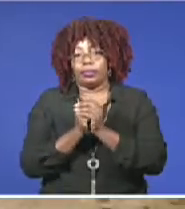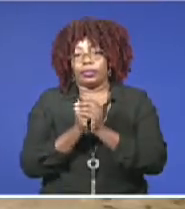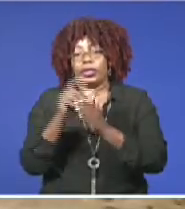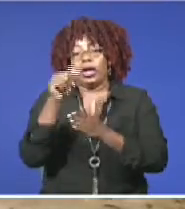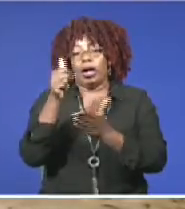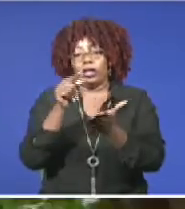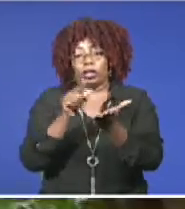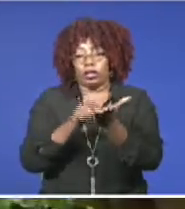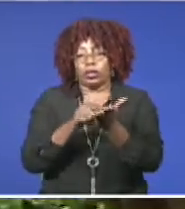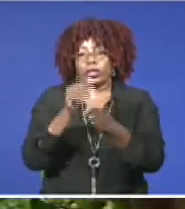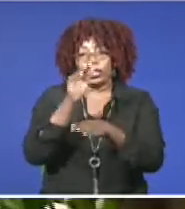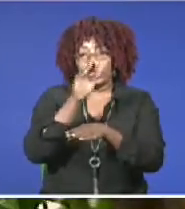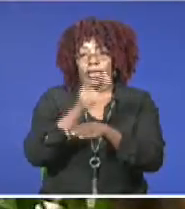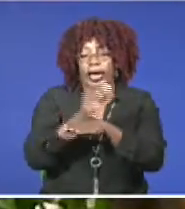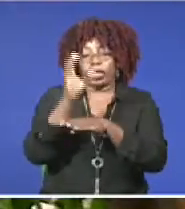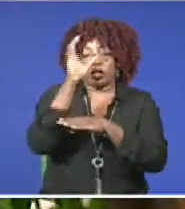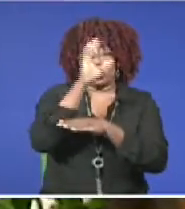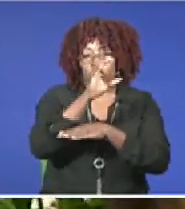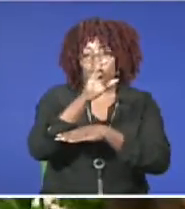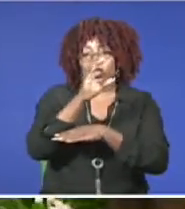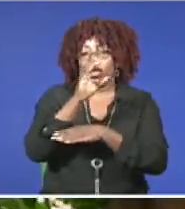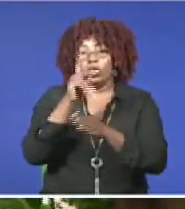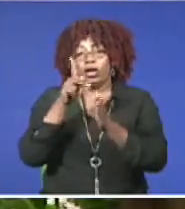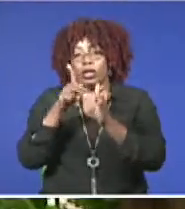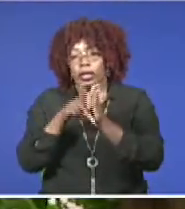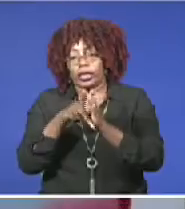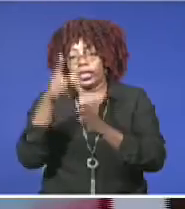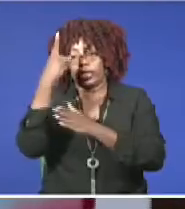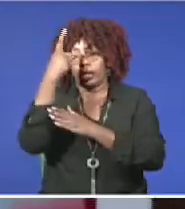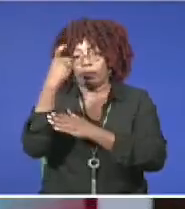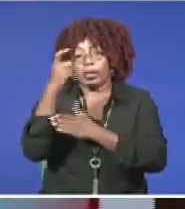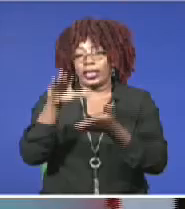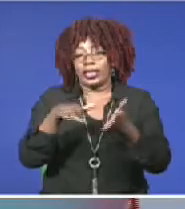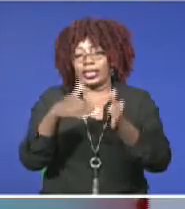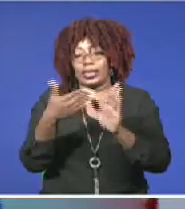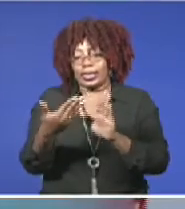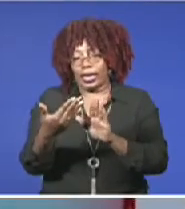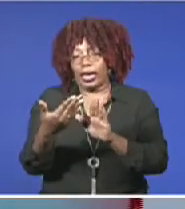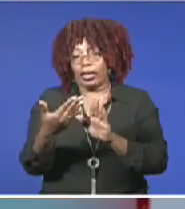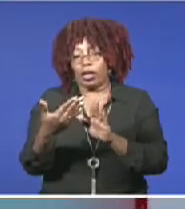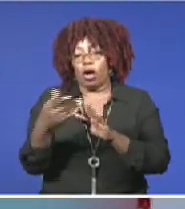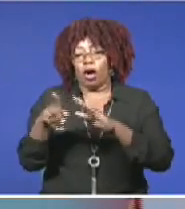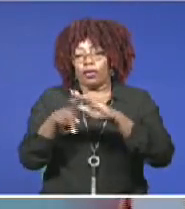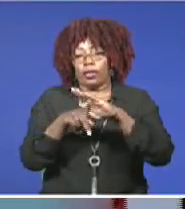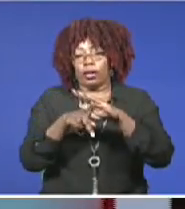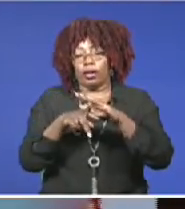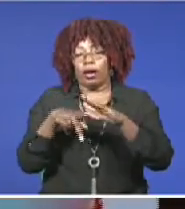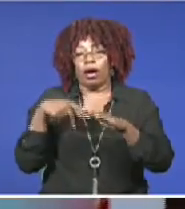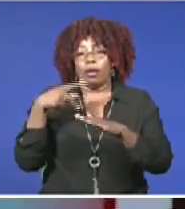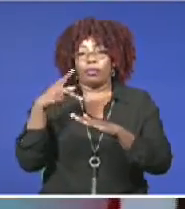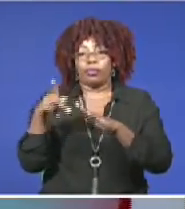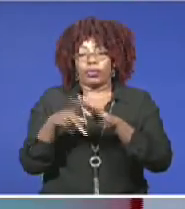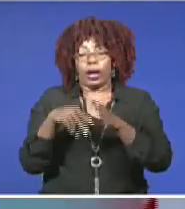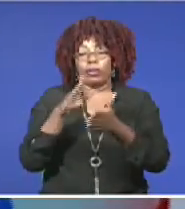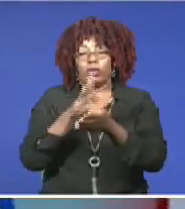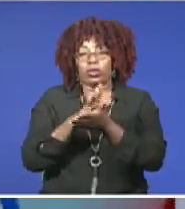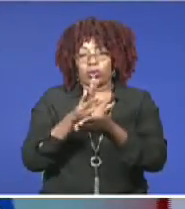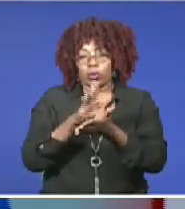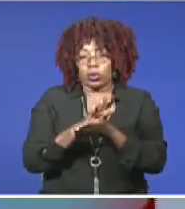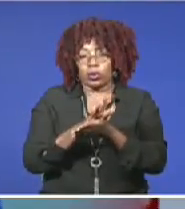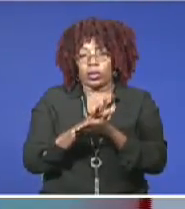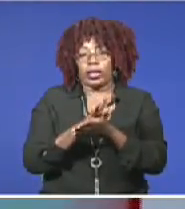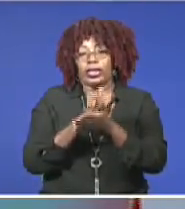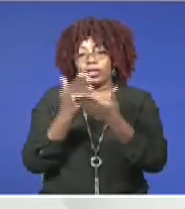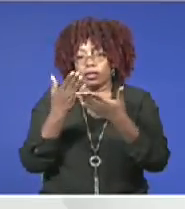In other news tonight, the search for a murder suspect in the death of 7-year-old Columbus Primary School student Cameron Cooper has ended.